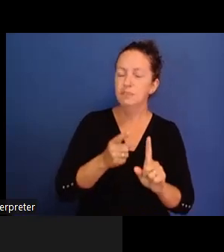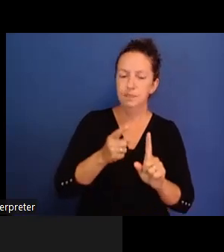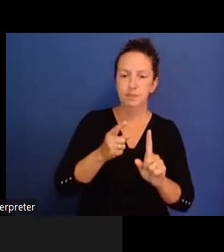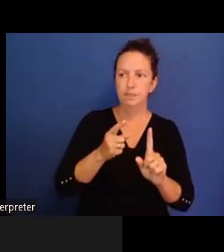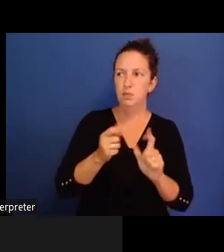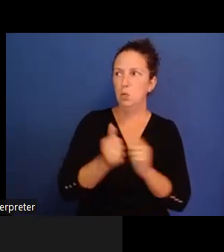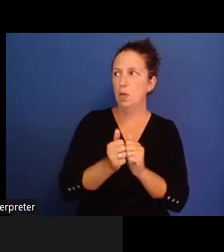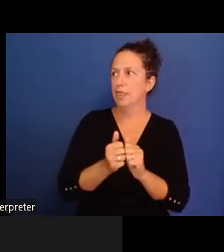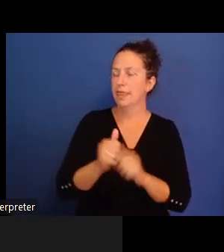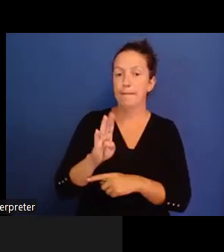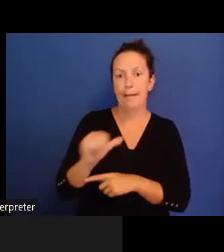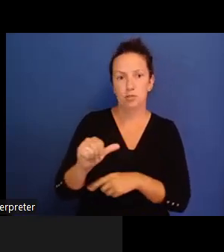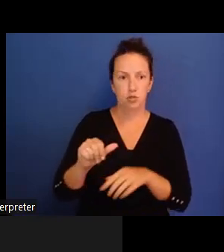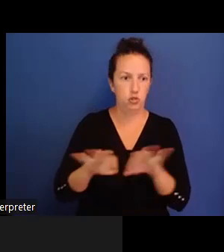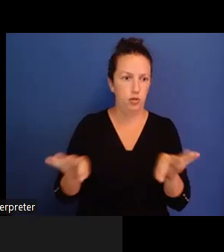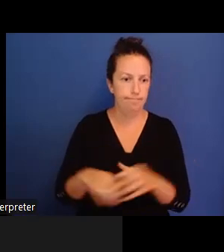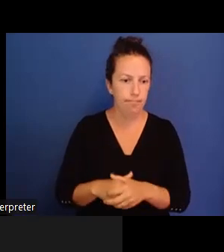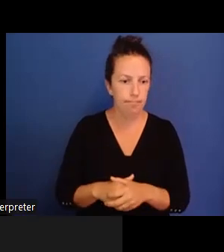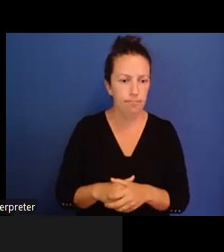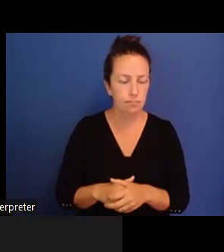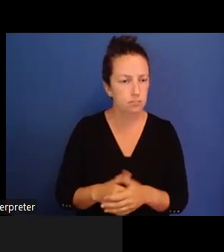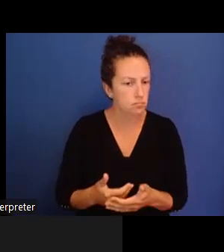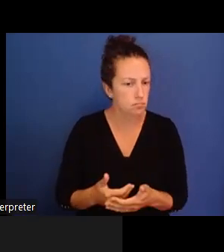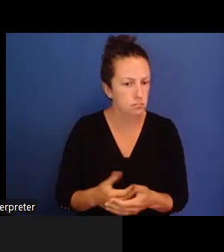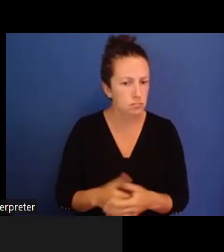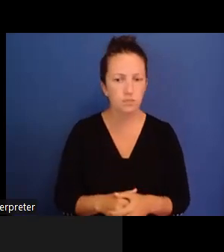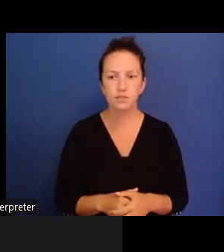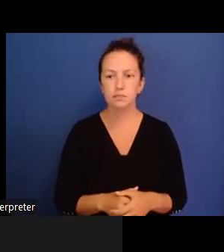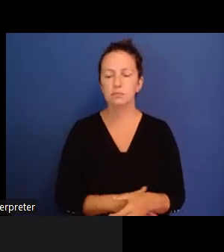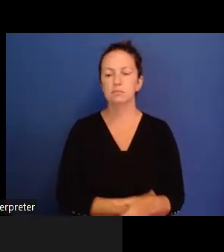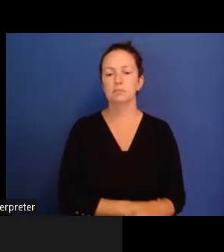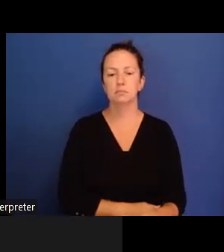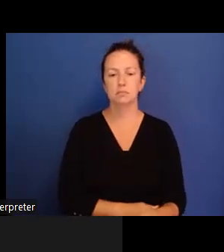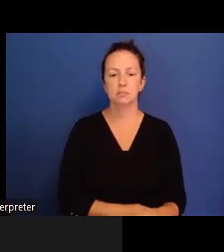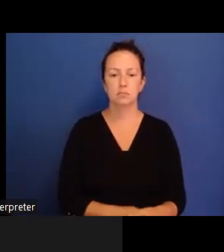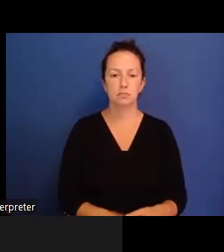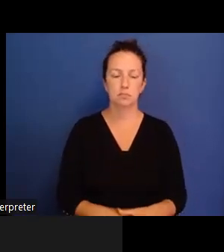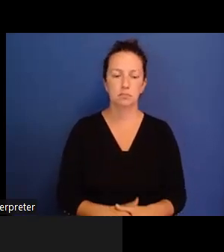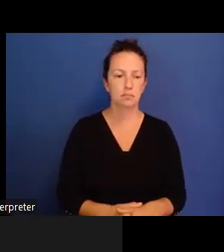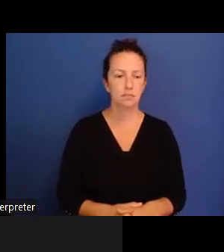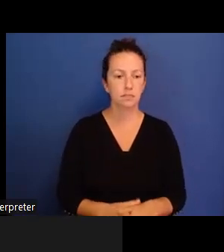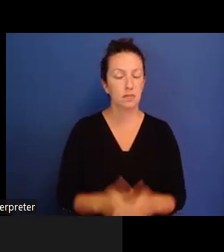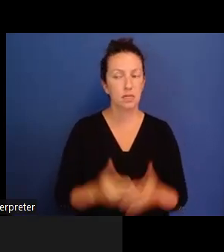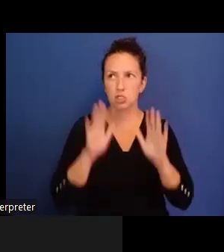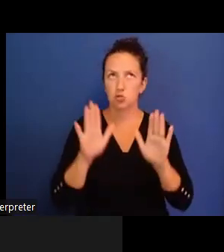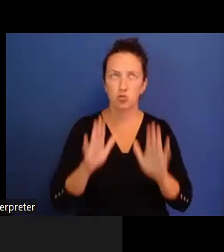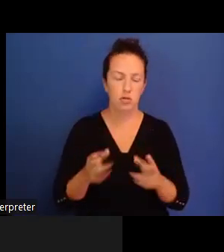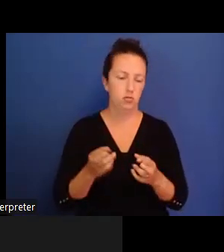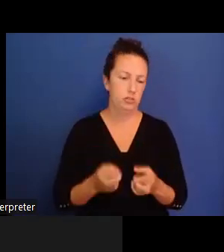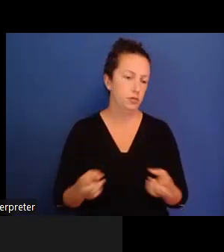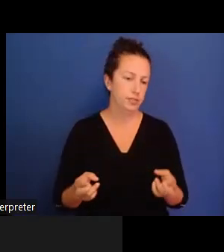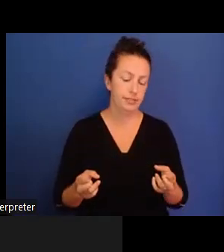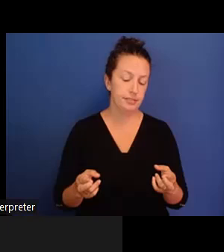like a bachelor's degree. Um, so it's a great resource, and I am so excited that